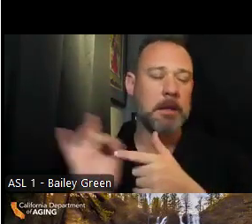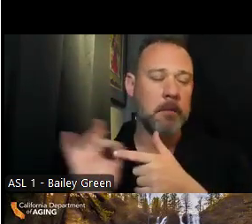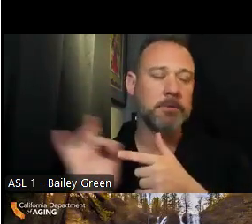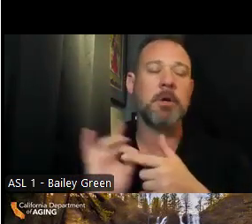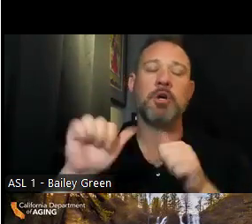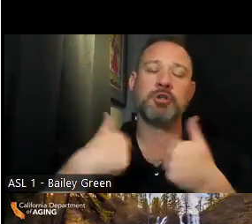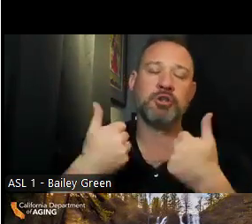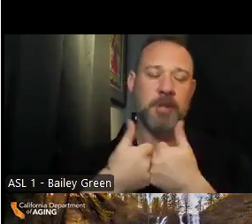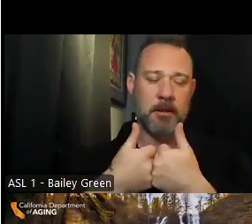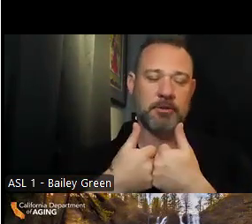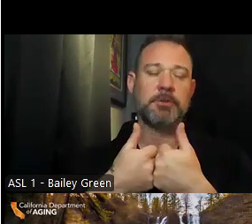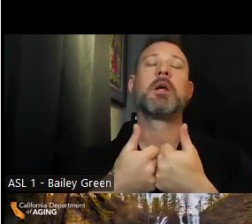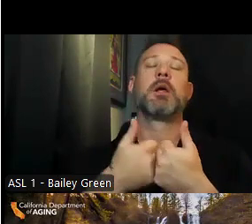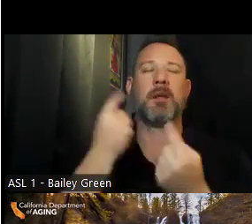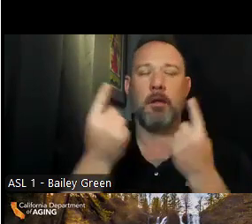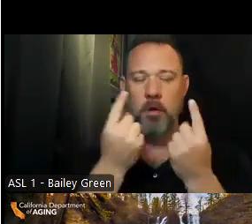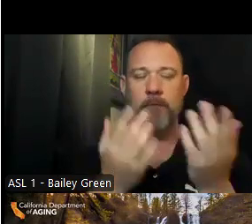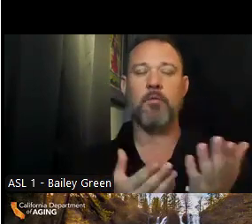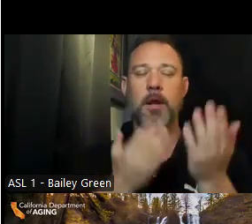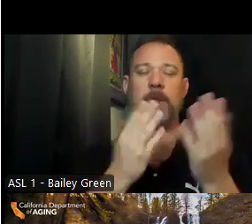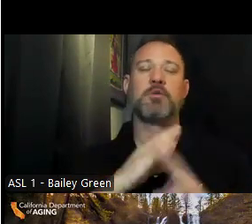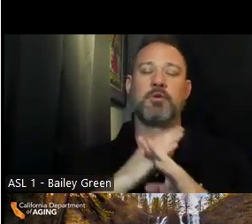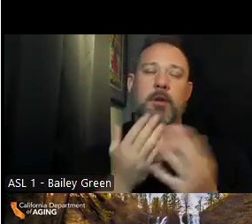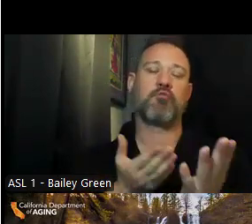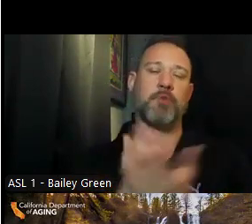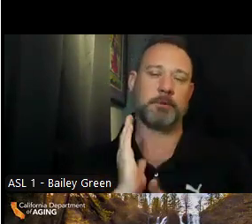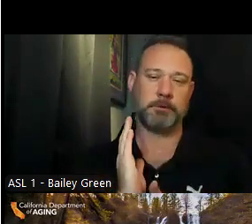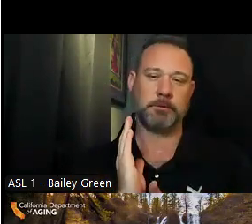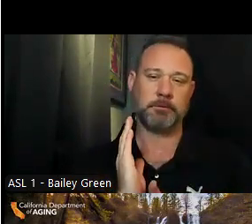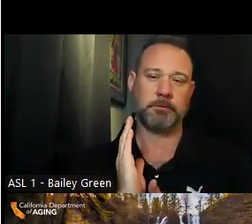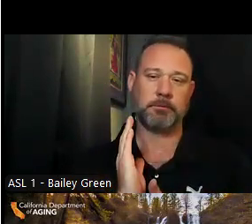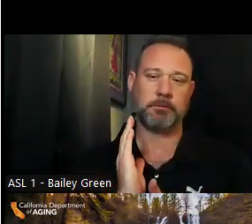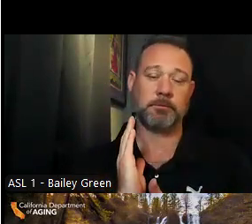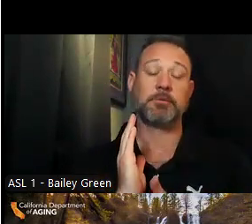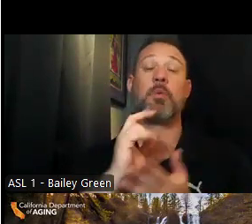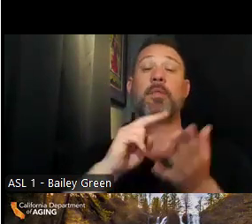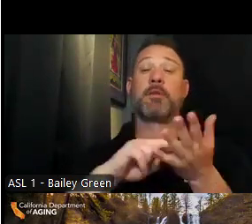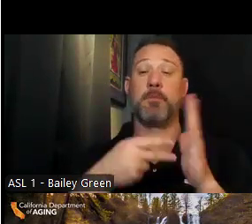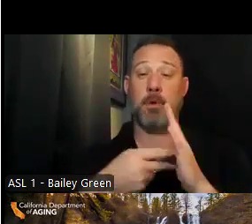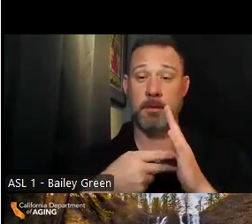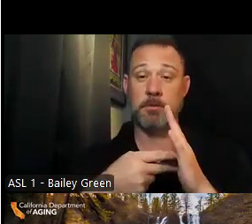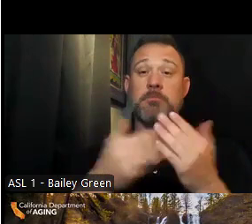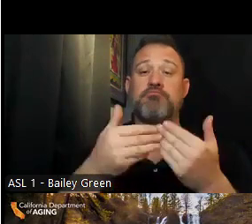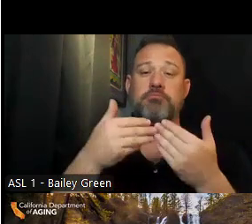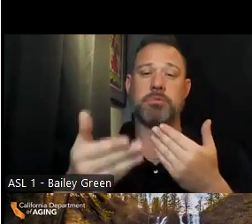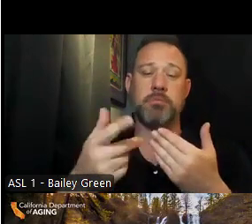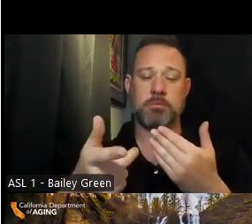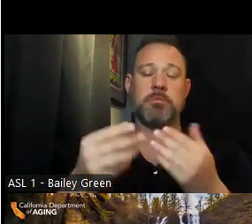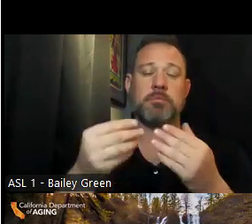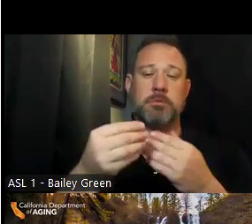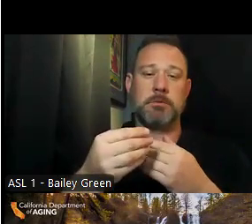and make thoughtful recommendations to help protect their rights. So with this purpose in mind, let us proceed with the next few